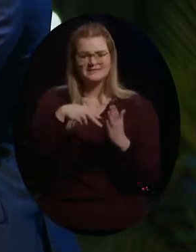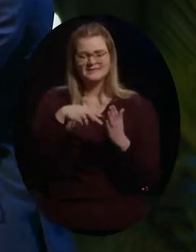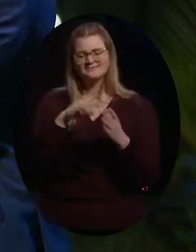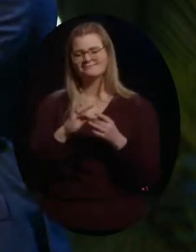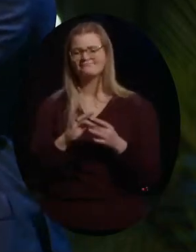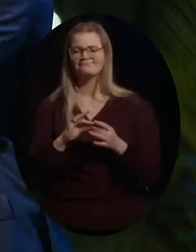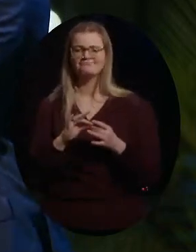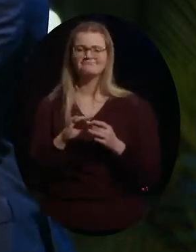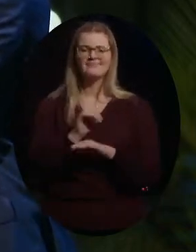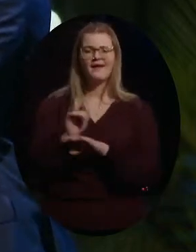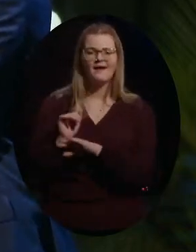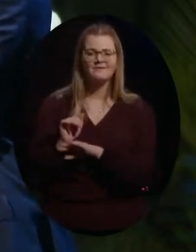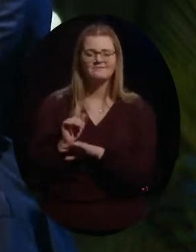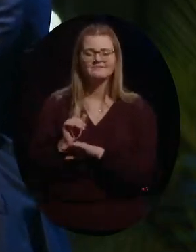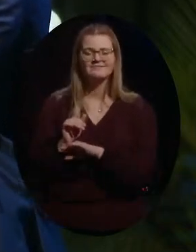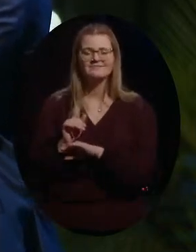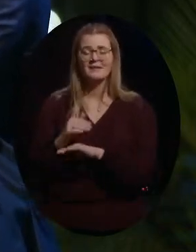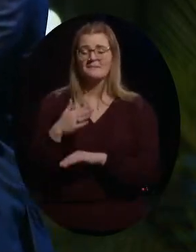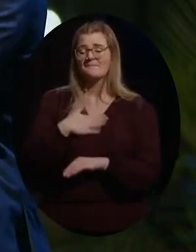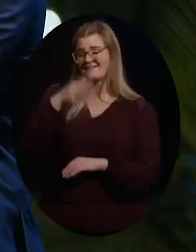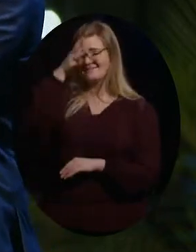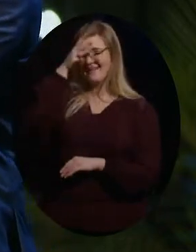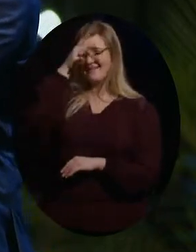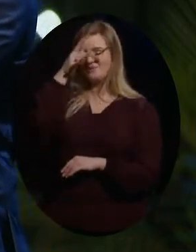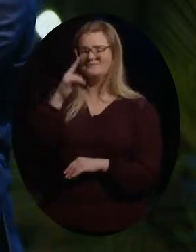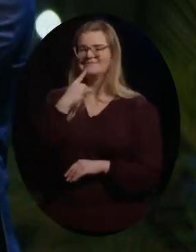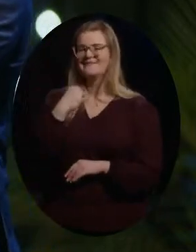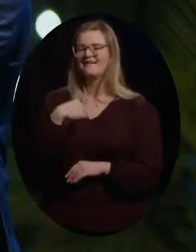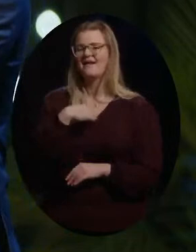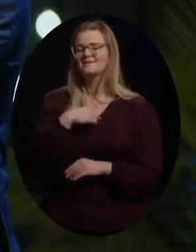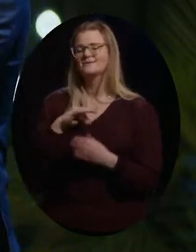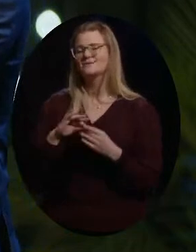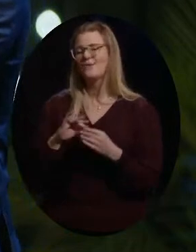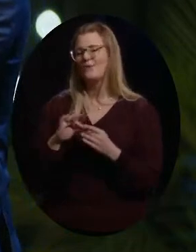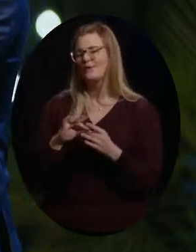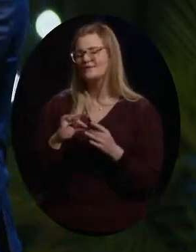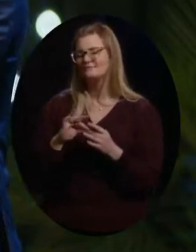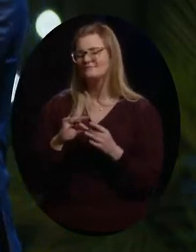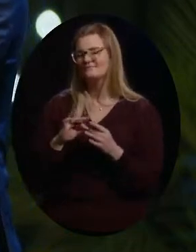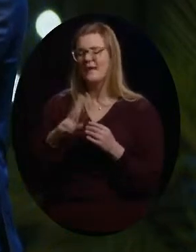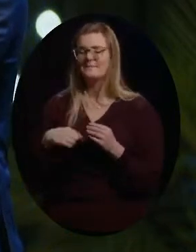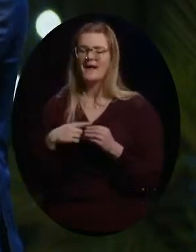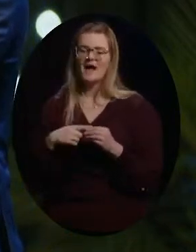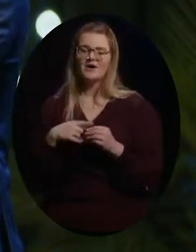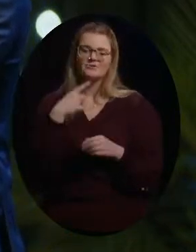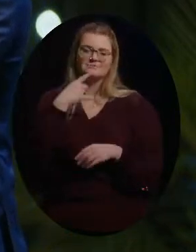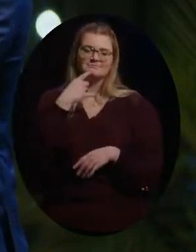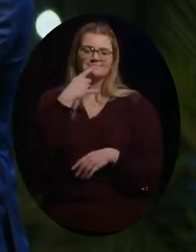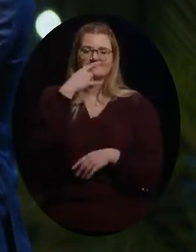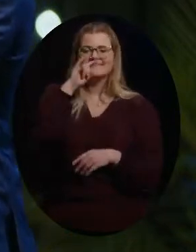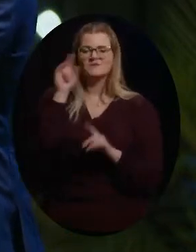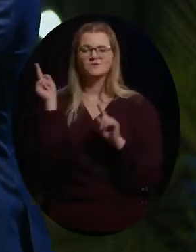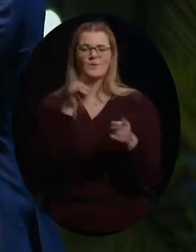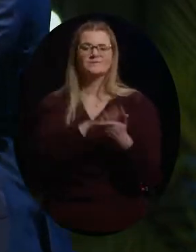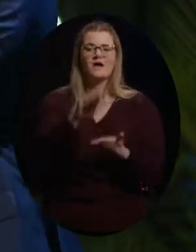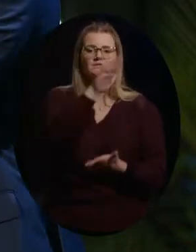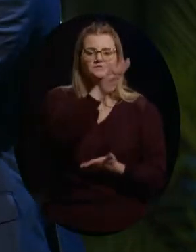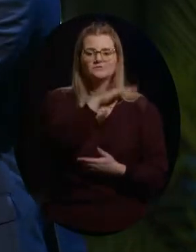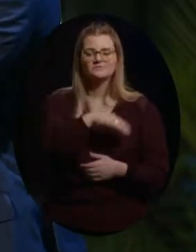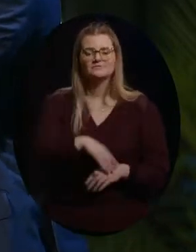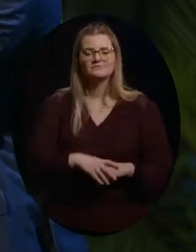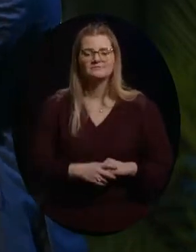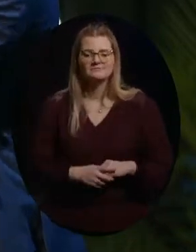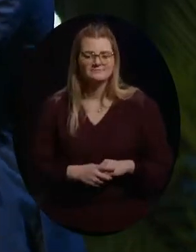at night? Well, my dad would tell us a story about kids that went to college.